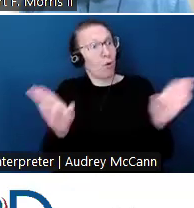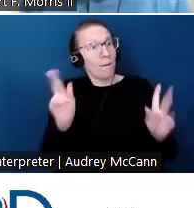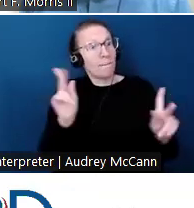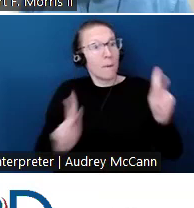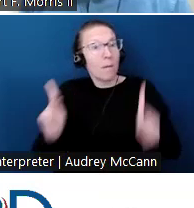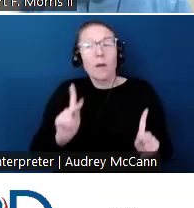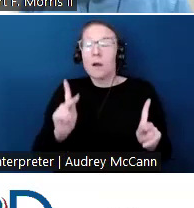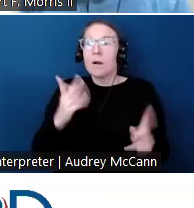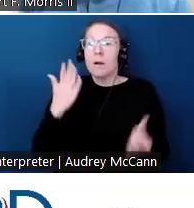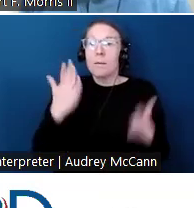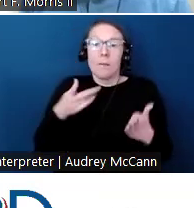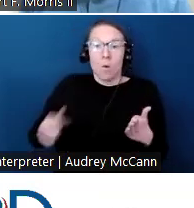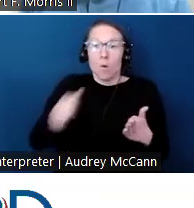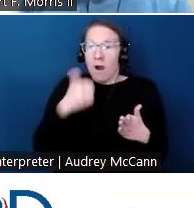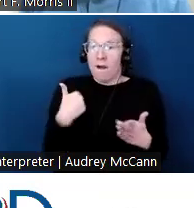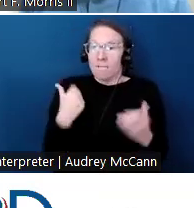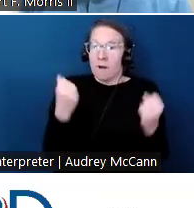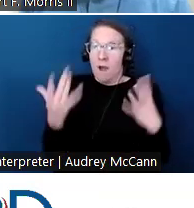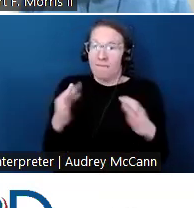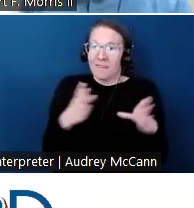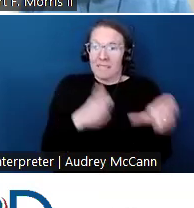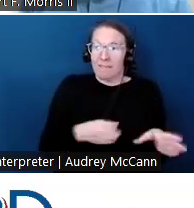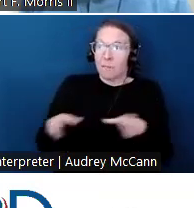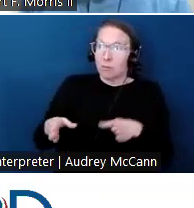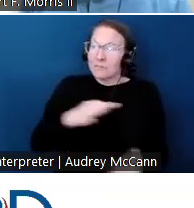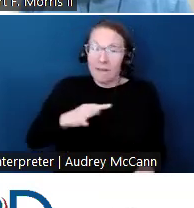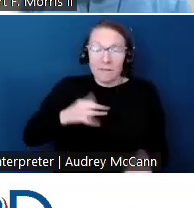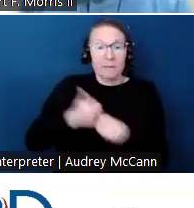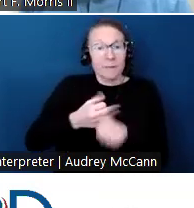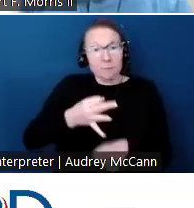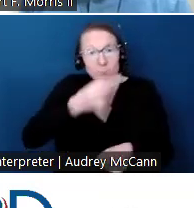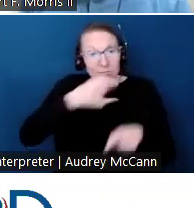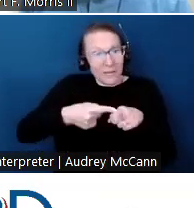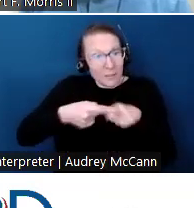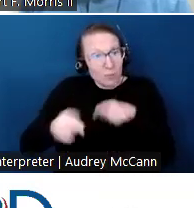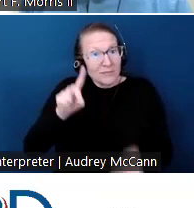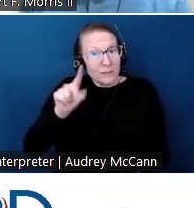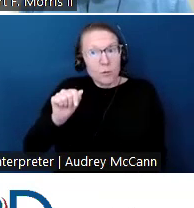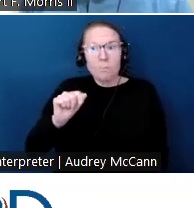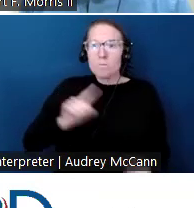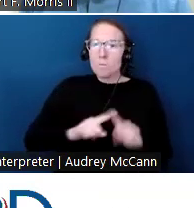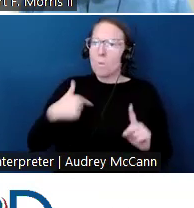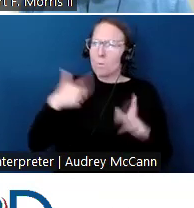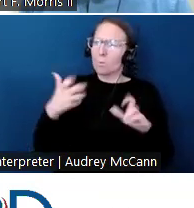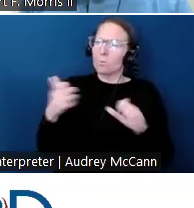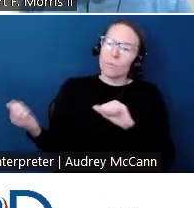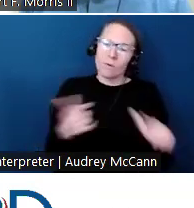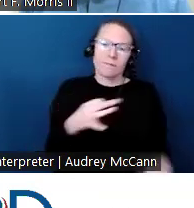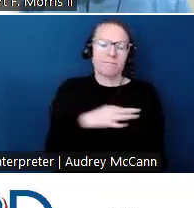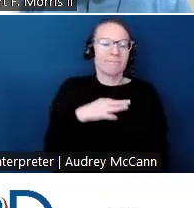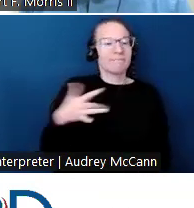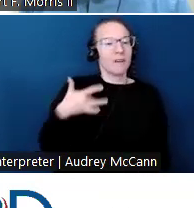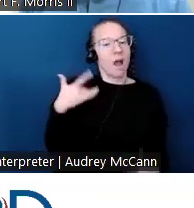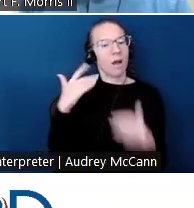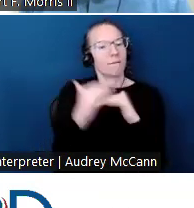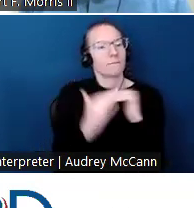a lot of individual staff members that are, experts in disability, we want all of our staff to feel comfortable and having a lot